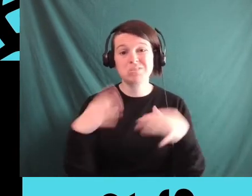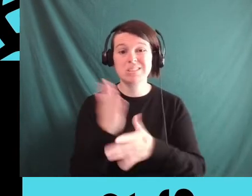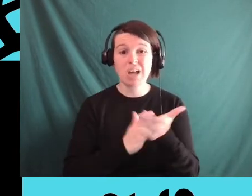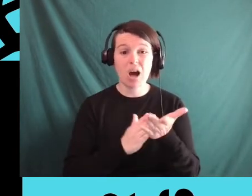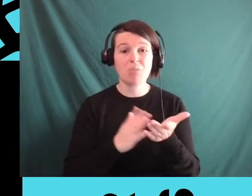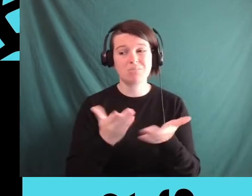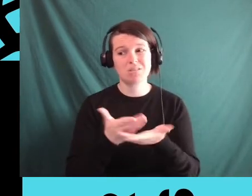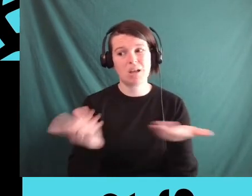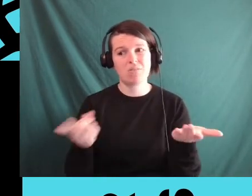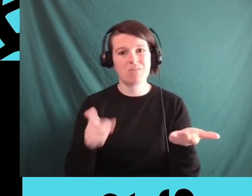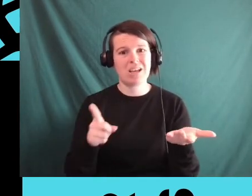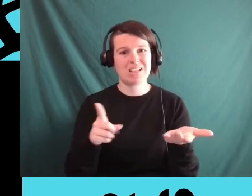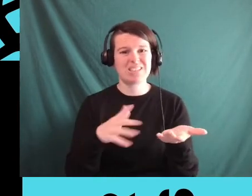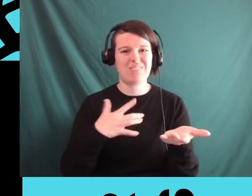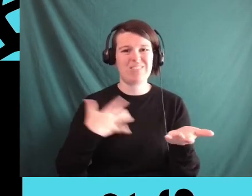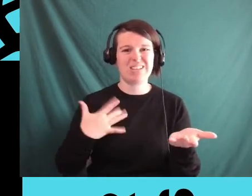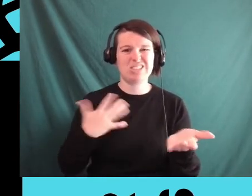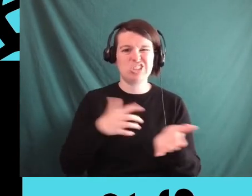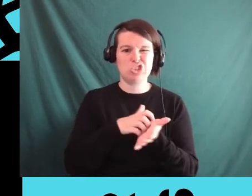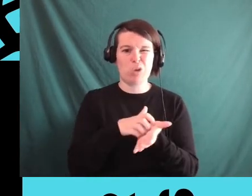of their binders as scratchy.